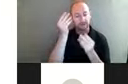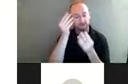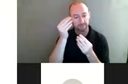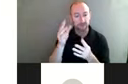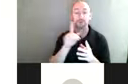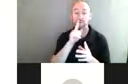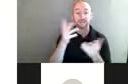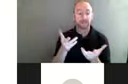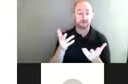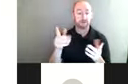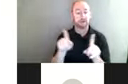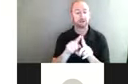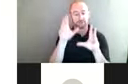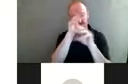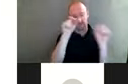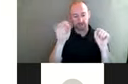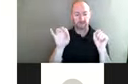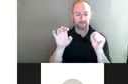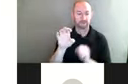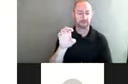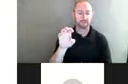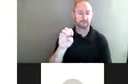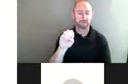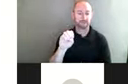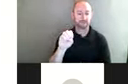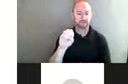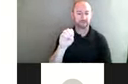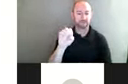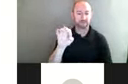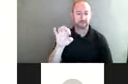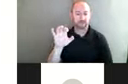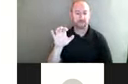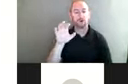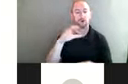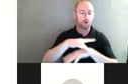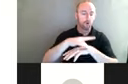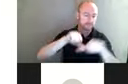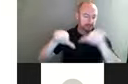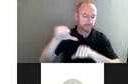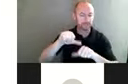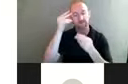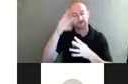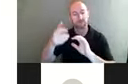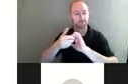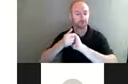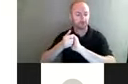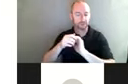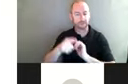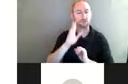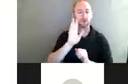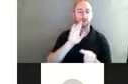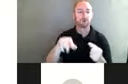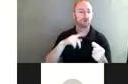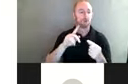in his capacity as president of ESIP, which is the Earth Science Information Partners. And he's going to talk about